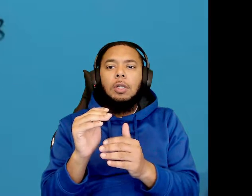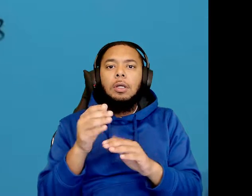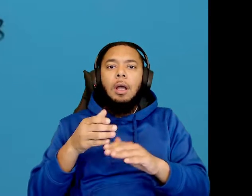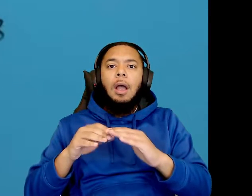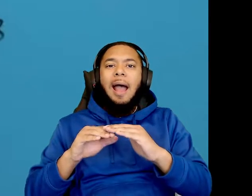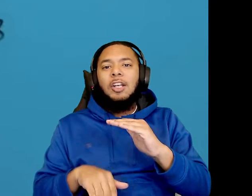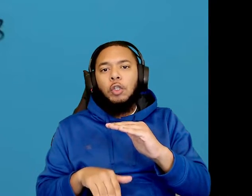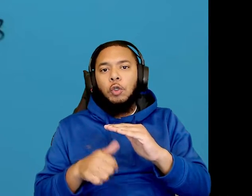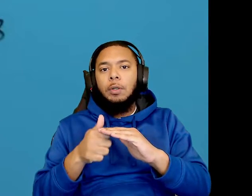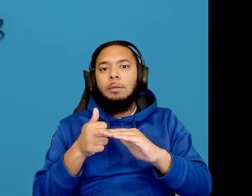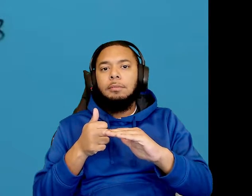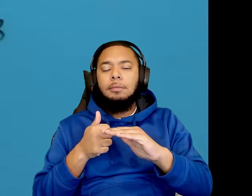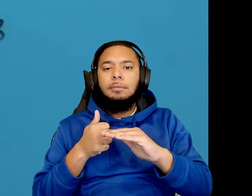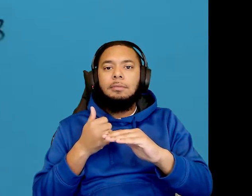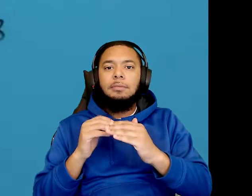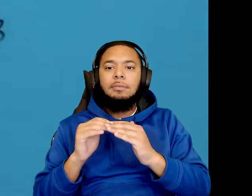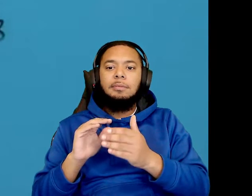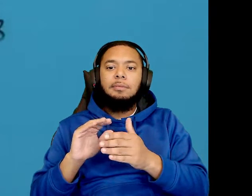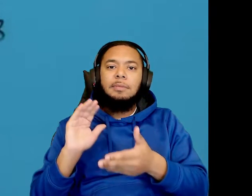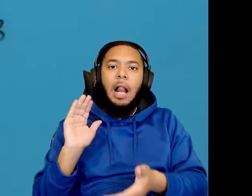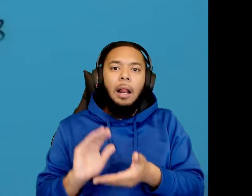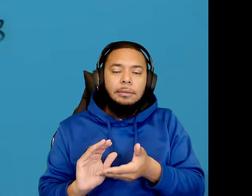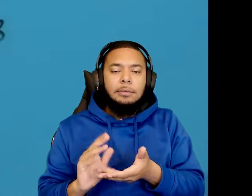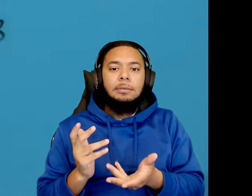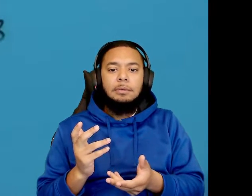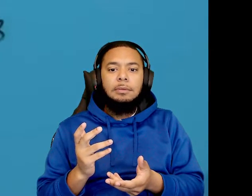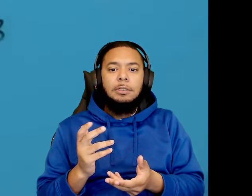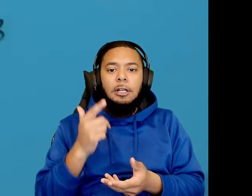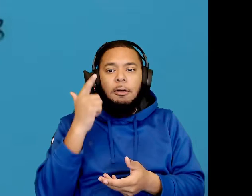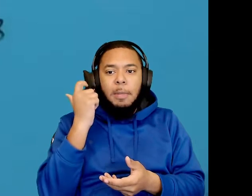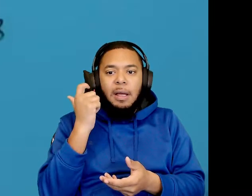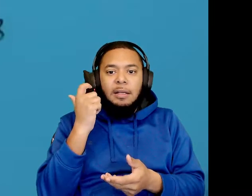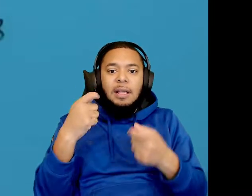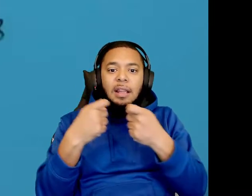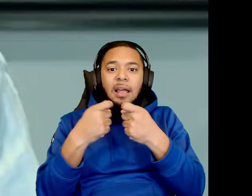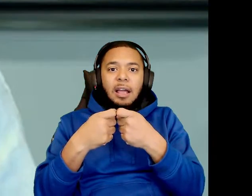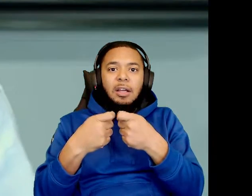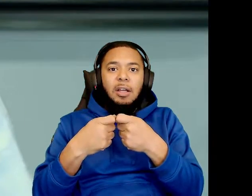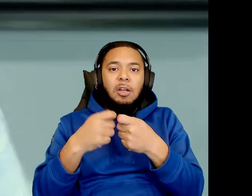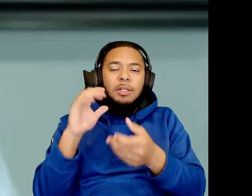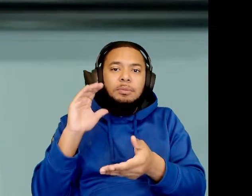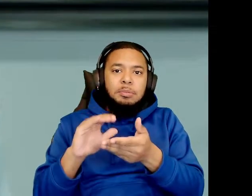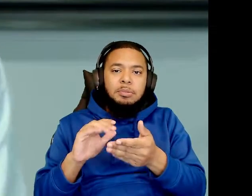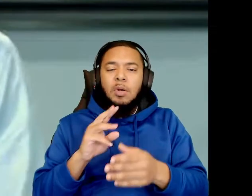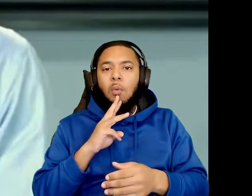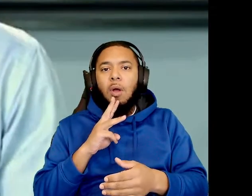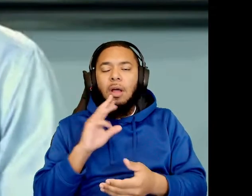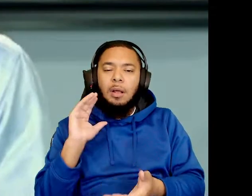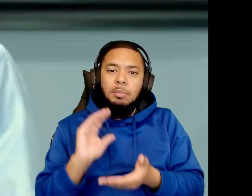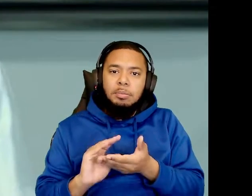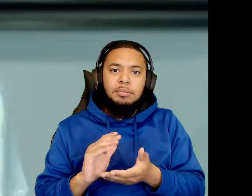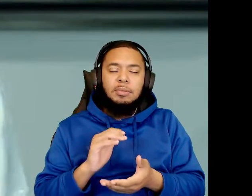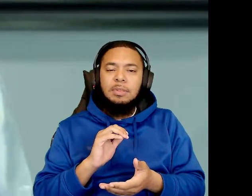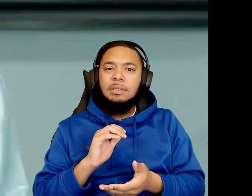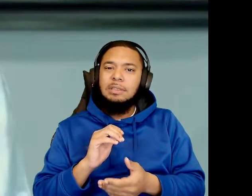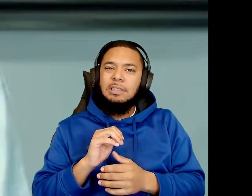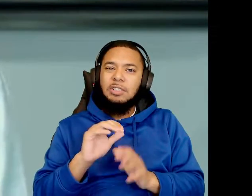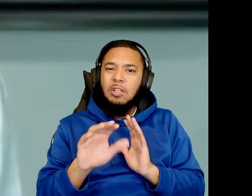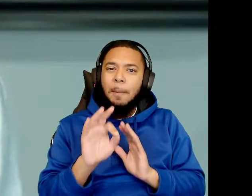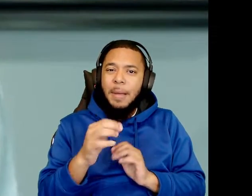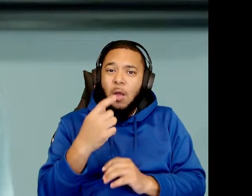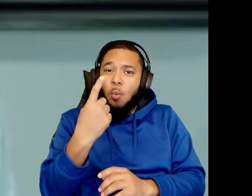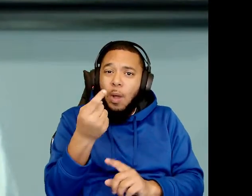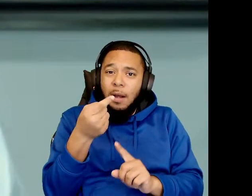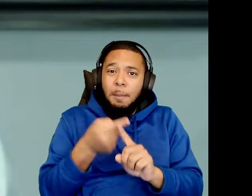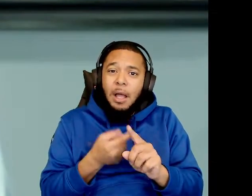was unseasonably a low cost, and water too, you barely used any water. So I just don't think that picking 1 month